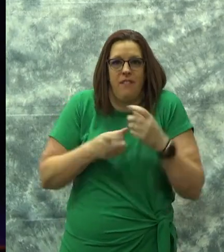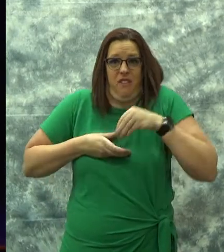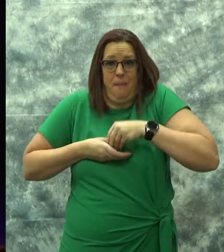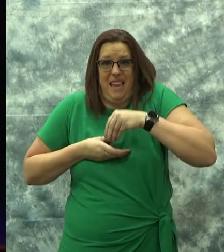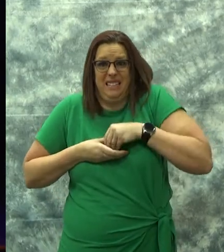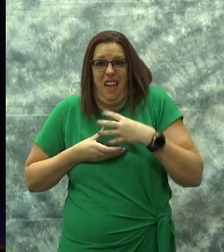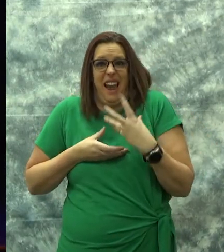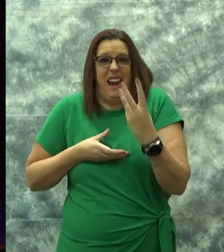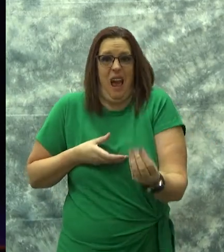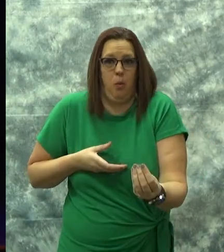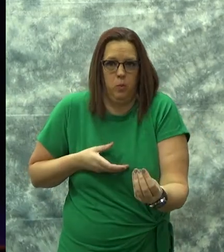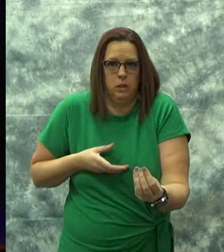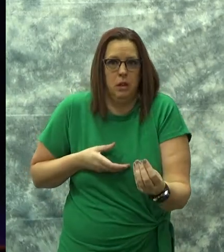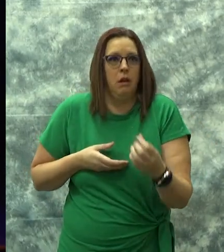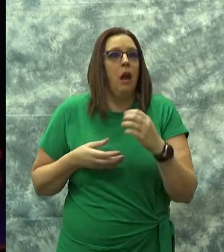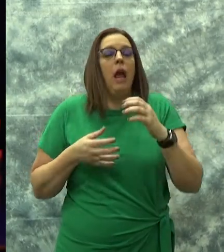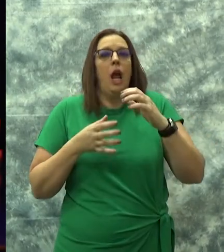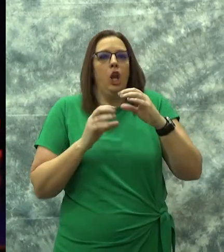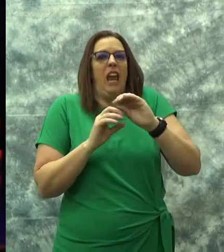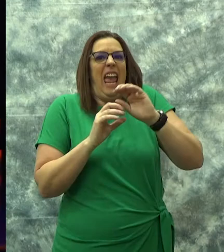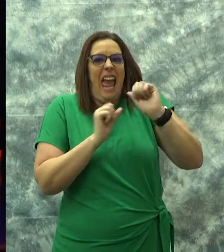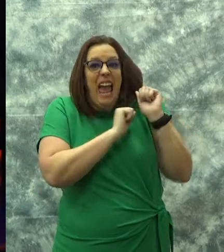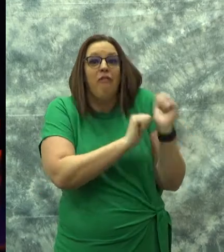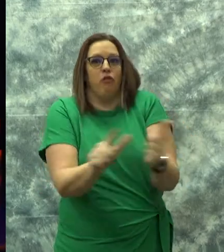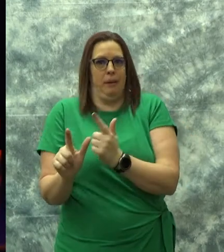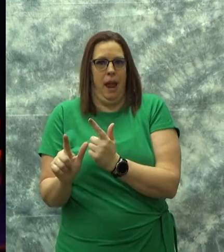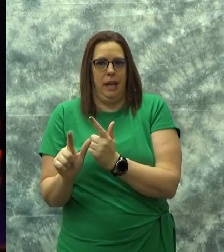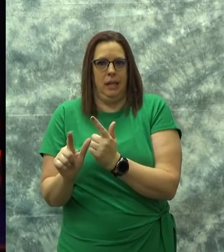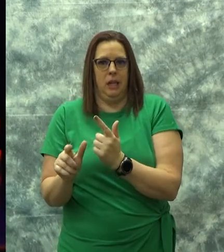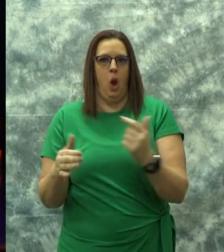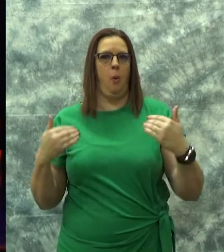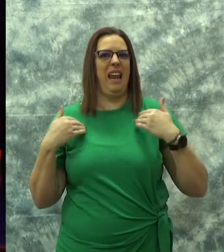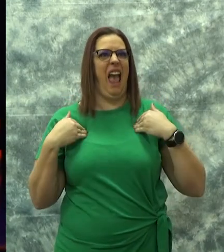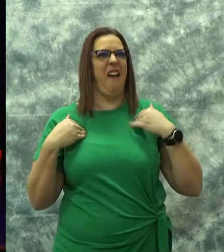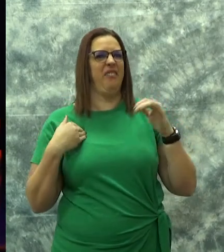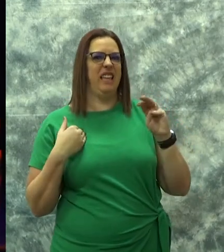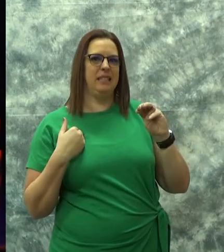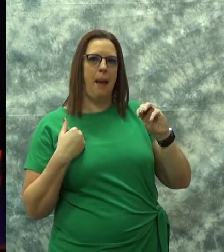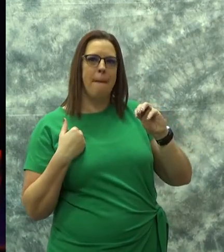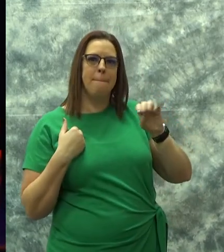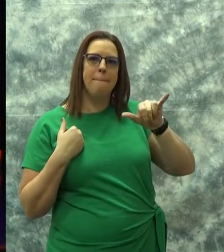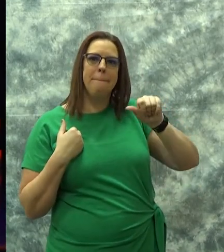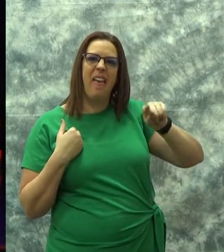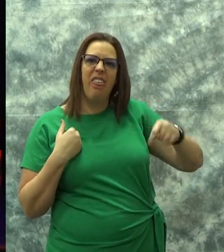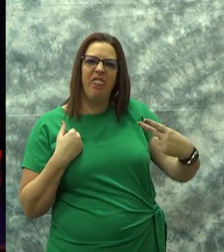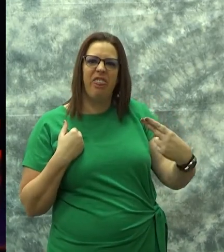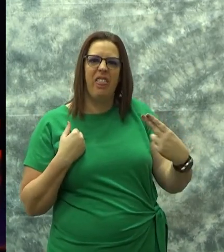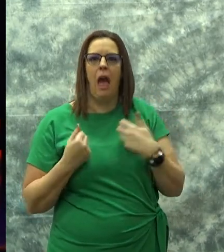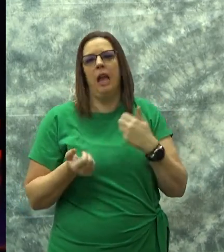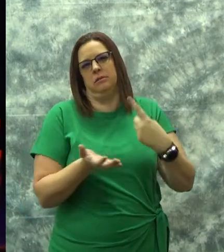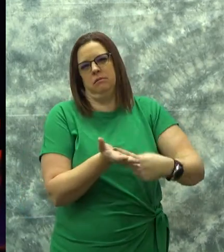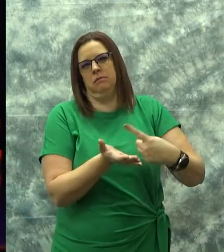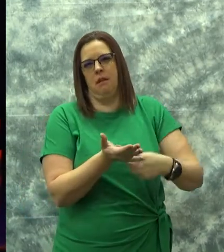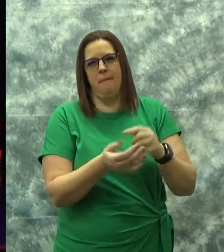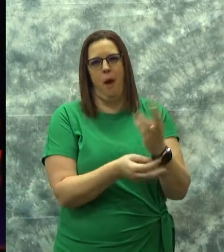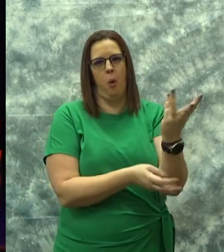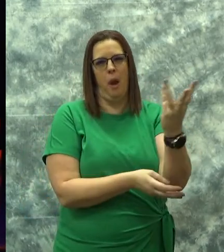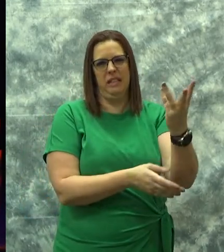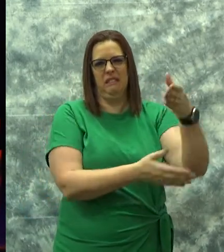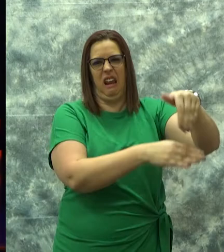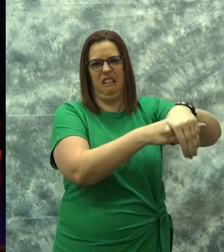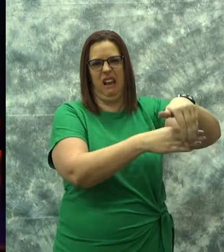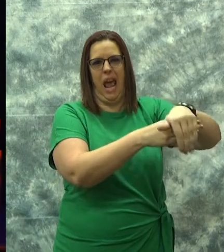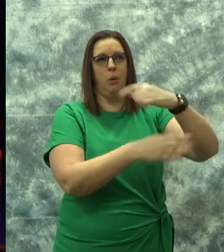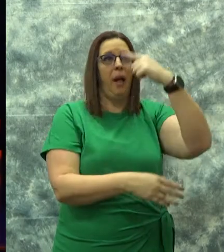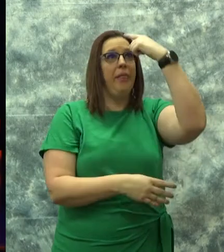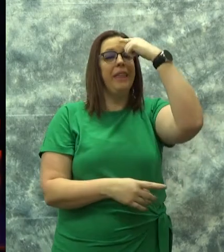out. Everybody, there's not a single human alive. We have this kind of urban legend, this myth. I talked about it Wednesday night a little bit about,